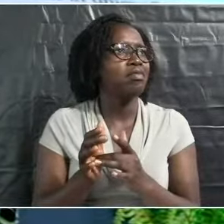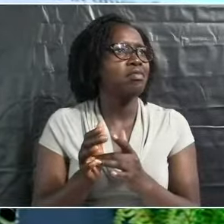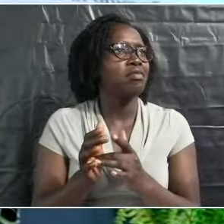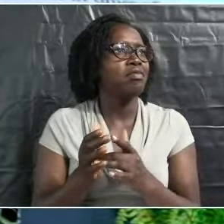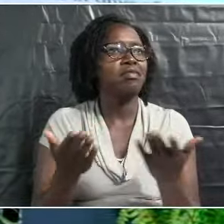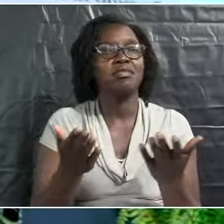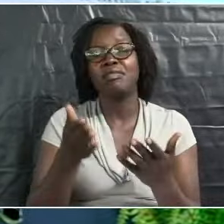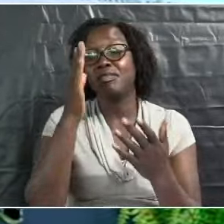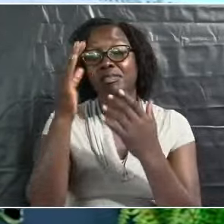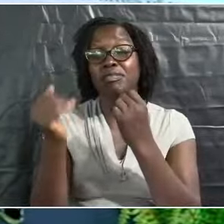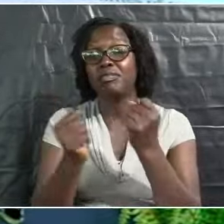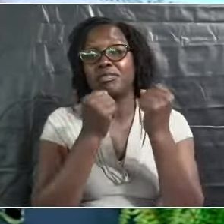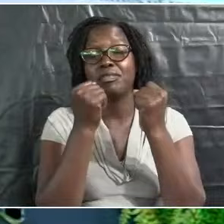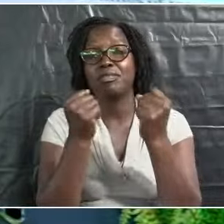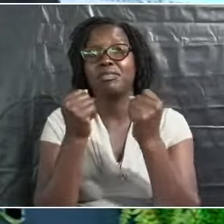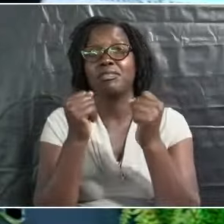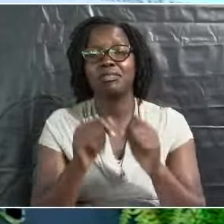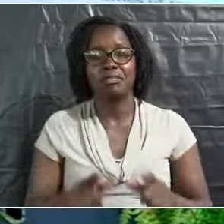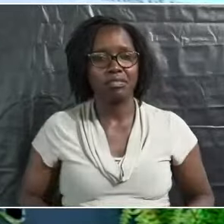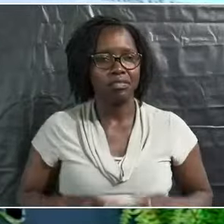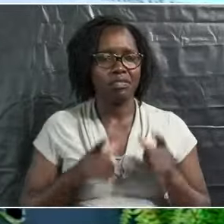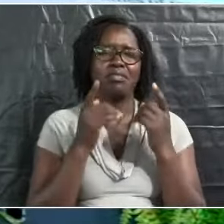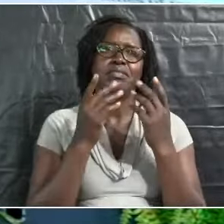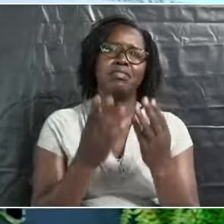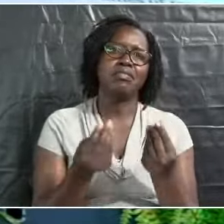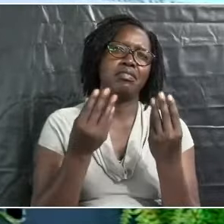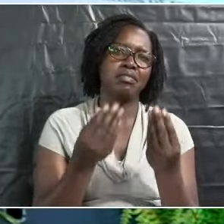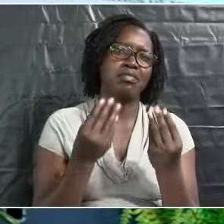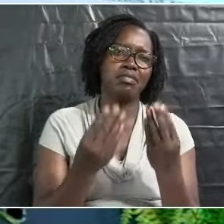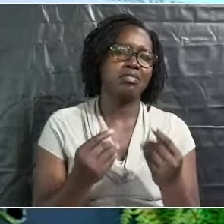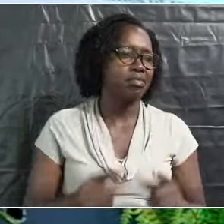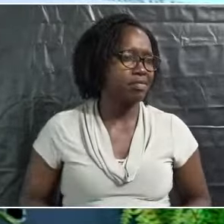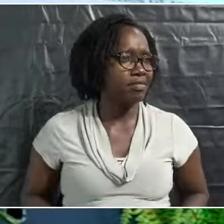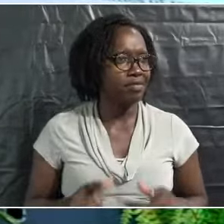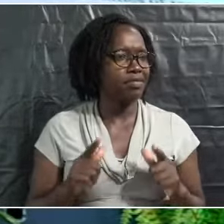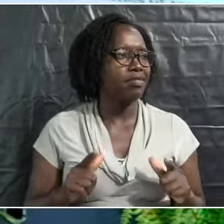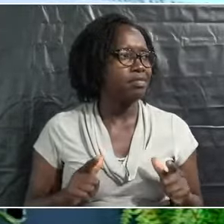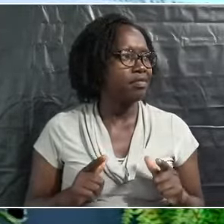God Almighty, he lived a simple life.